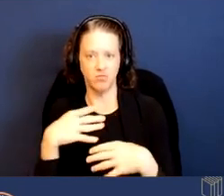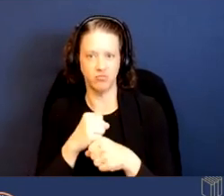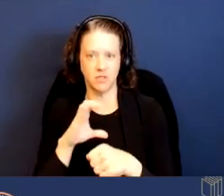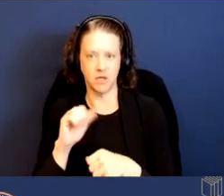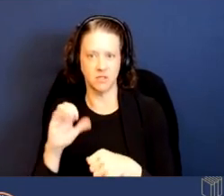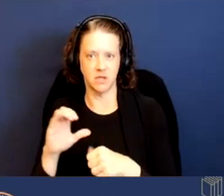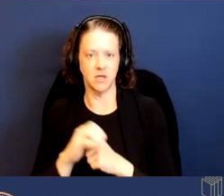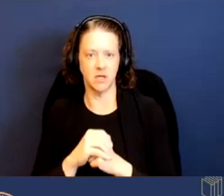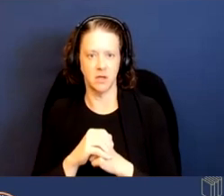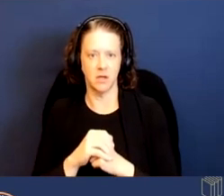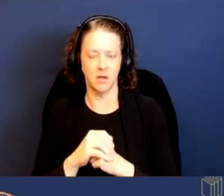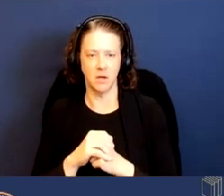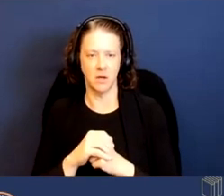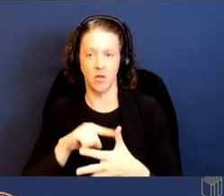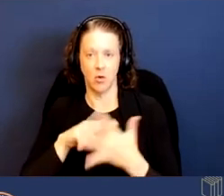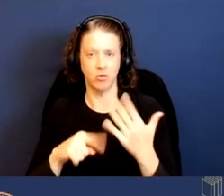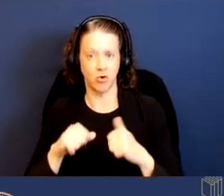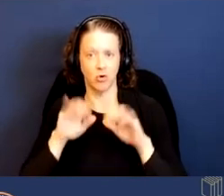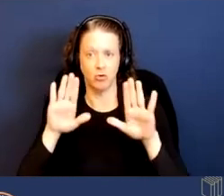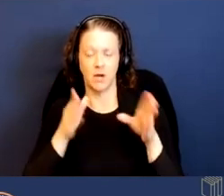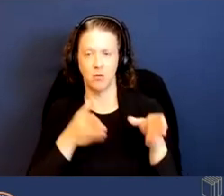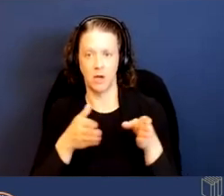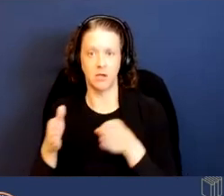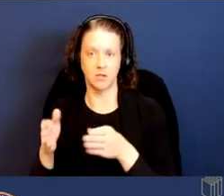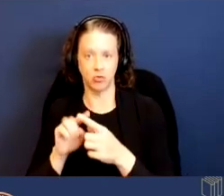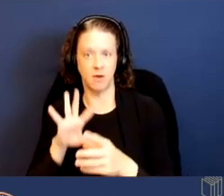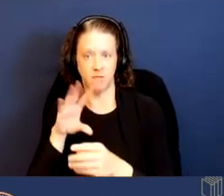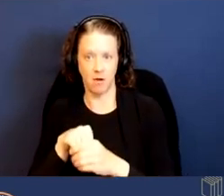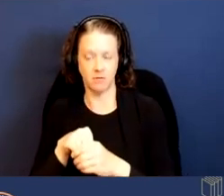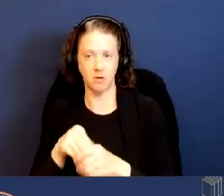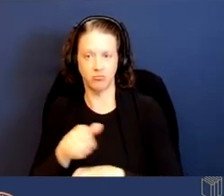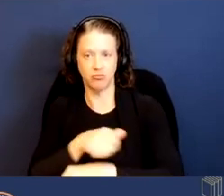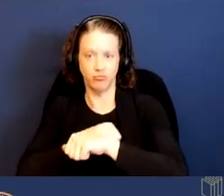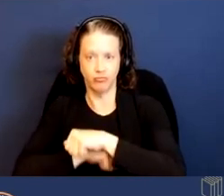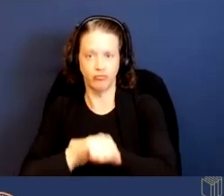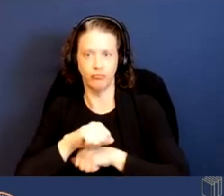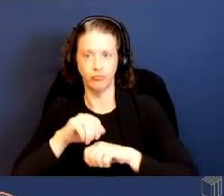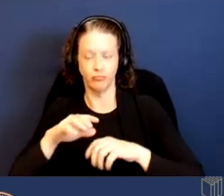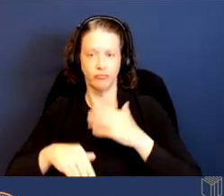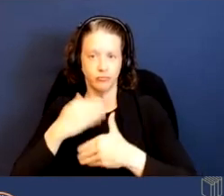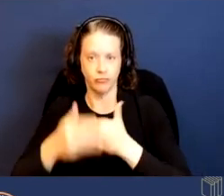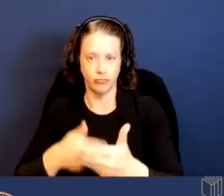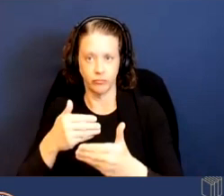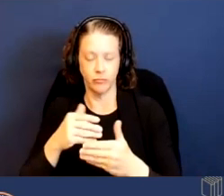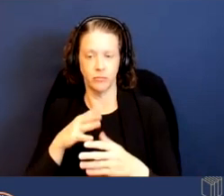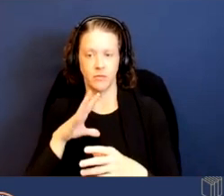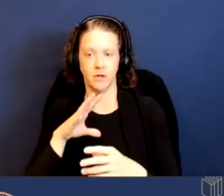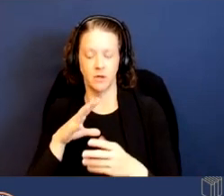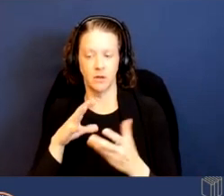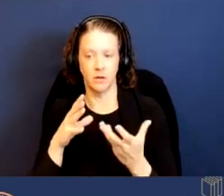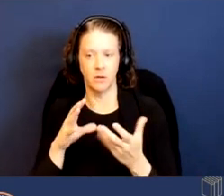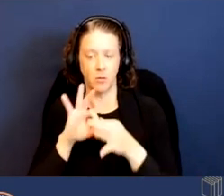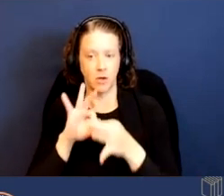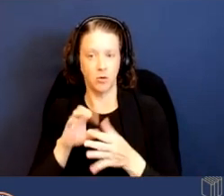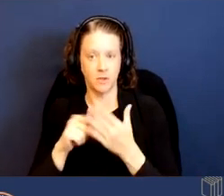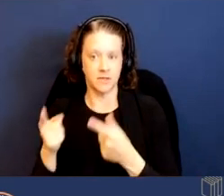as well, are also great avenues to get involved in the in terms of what's